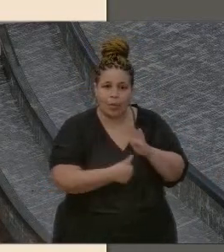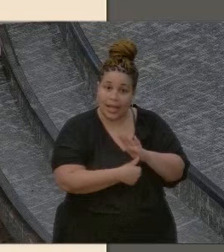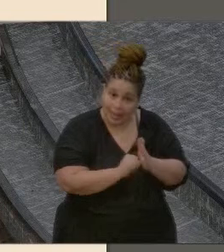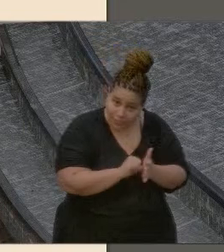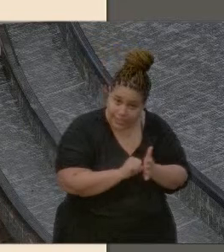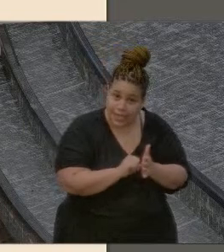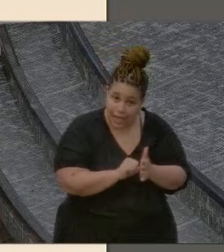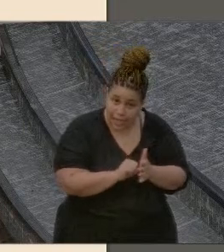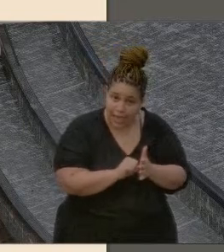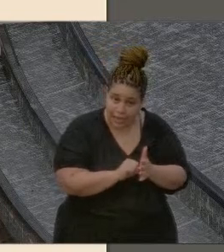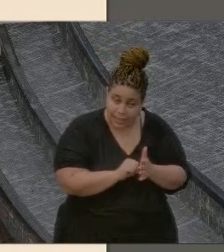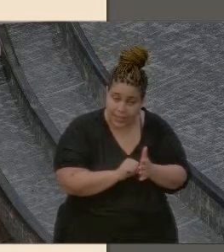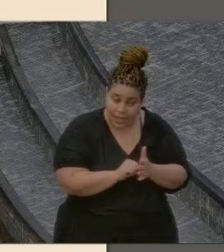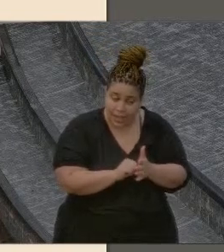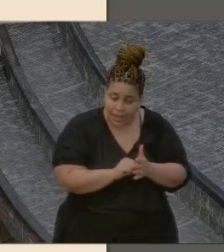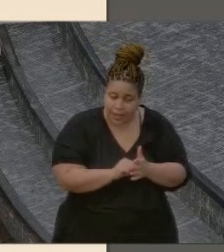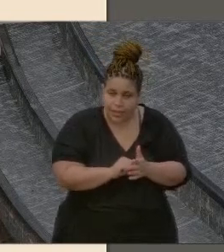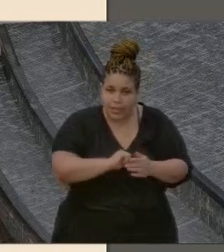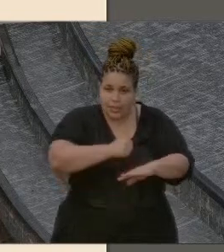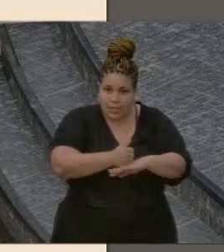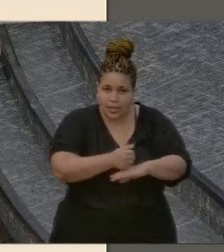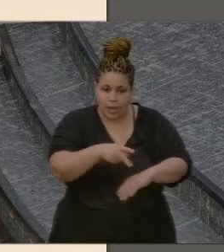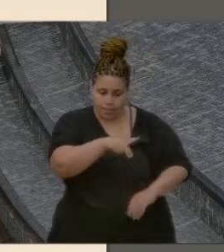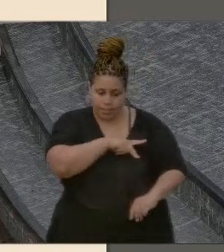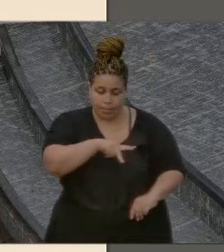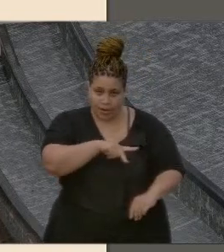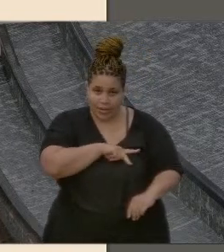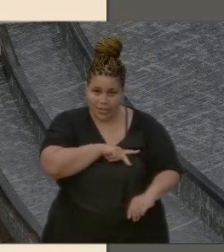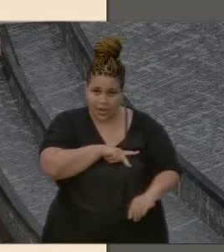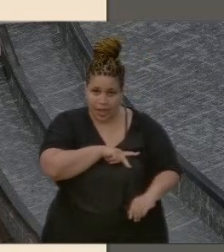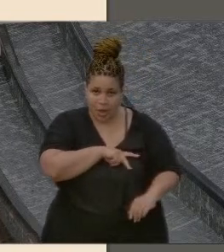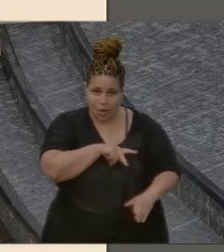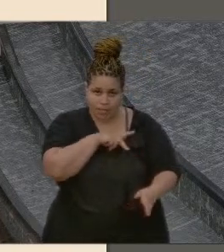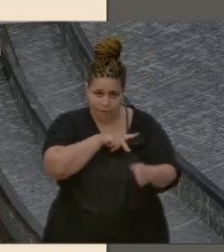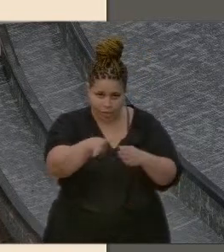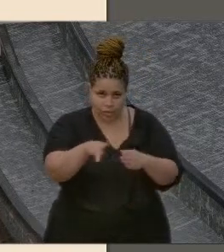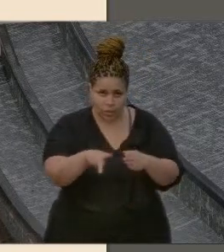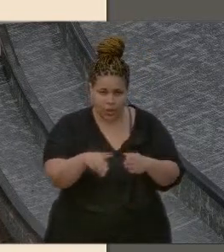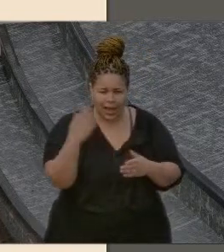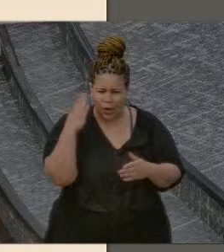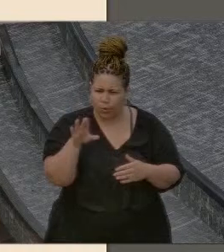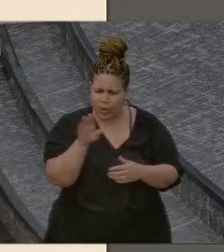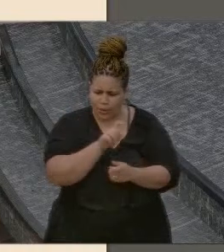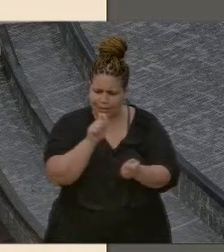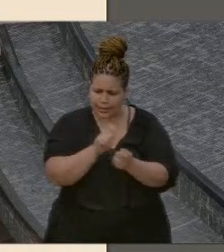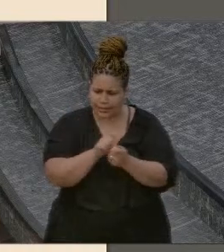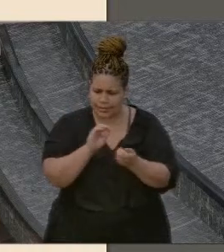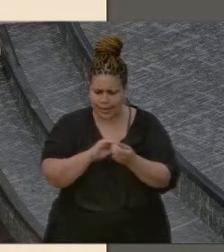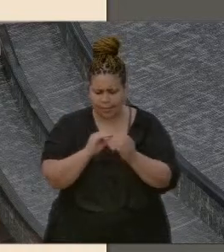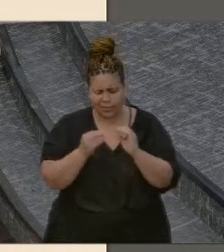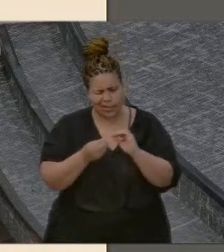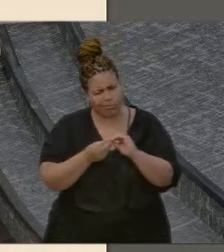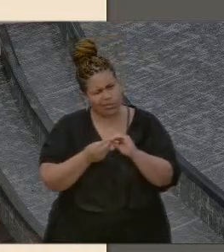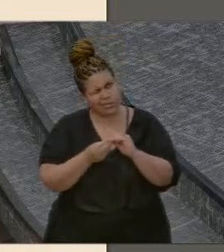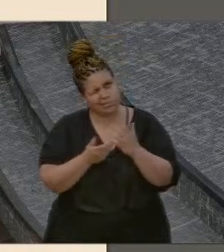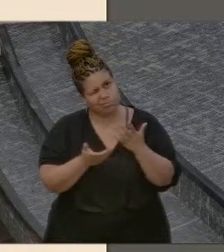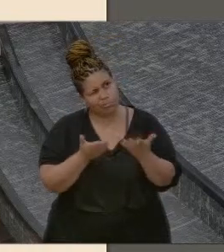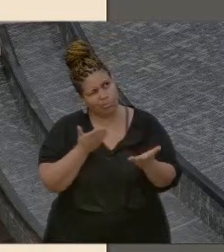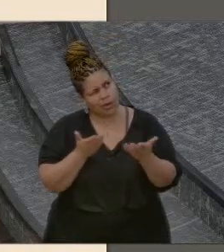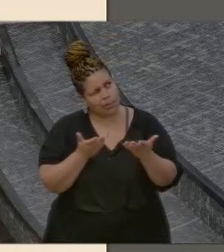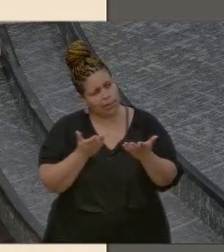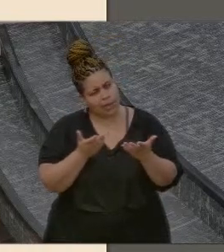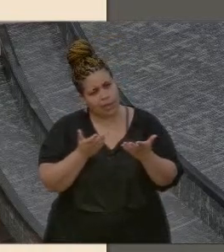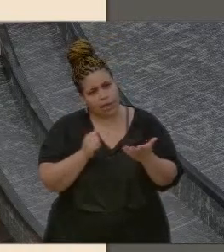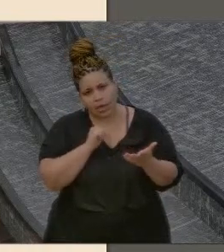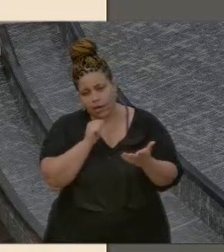I am not sure of the exact numbers, but I would venture to say that not every